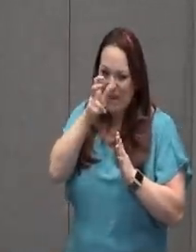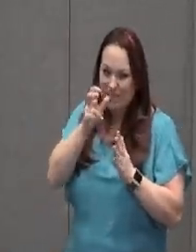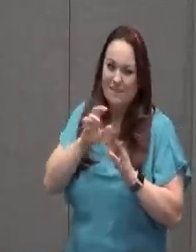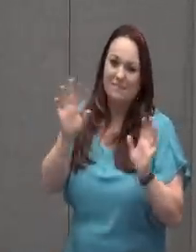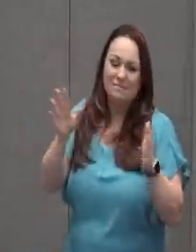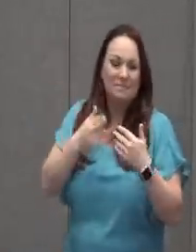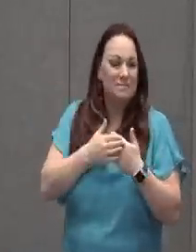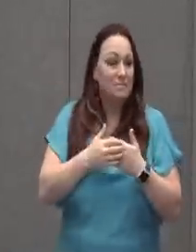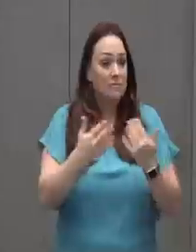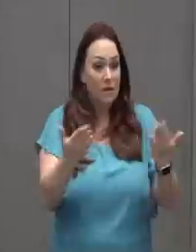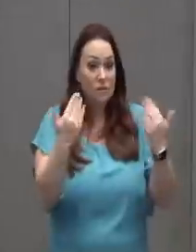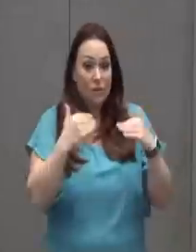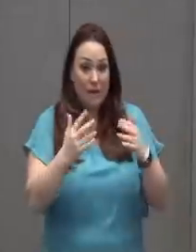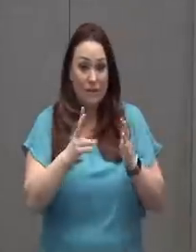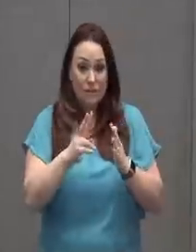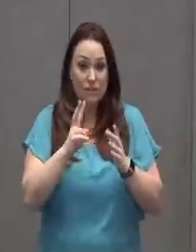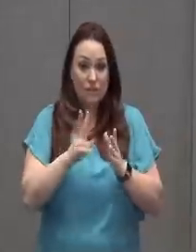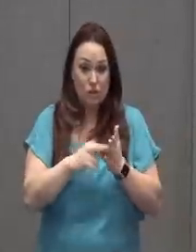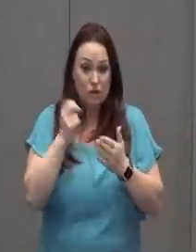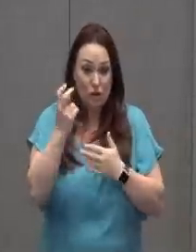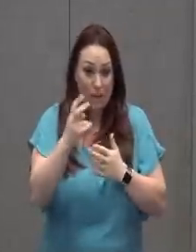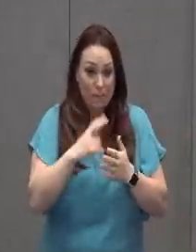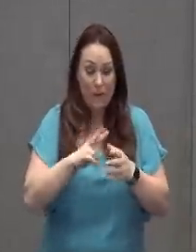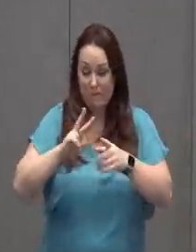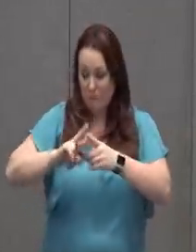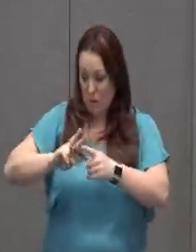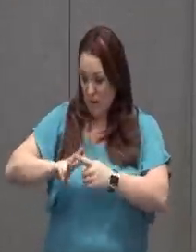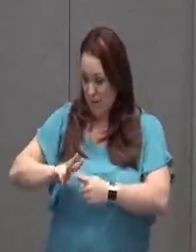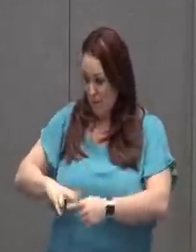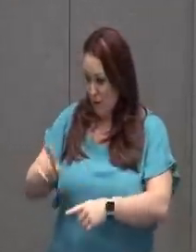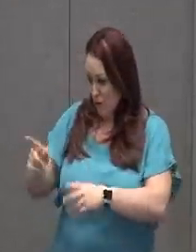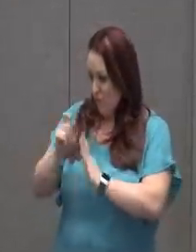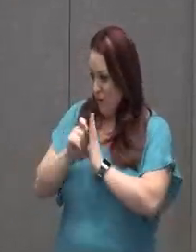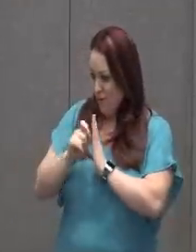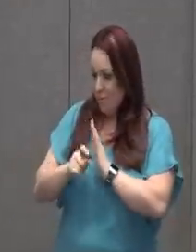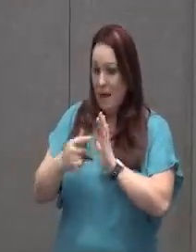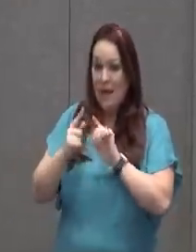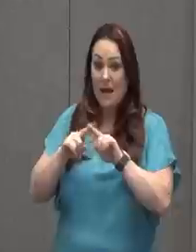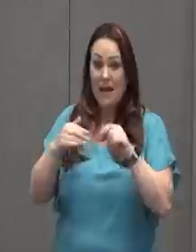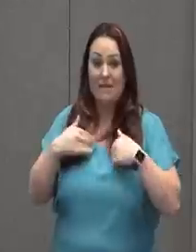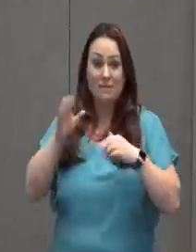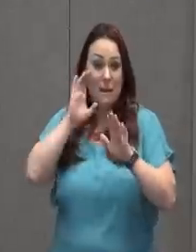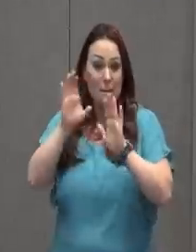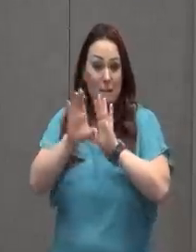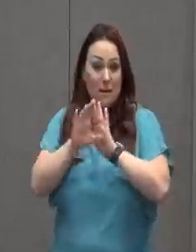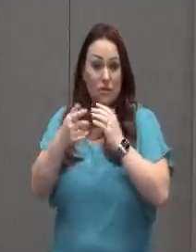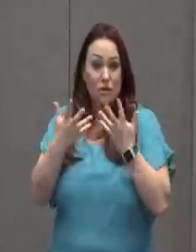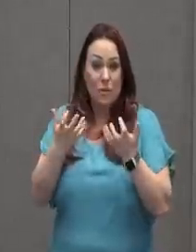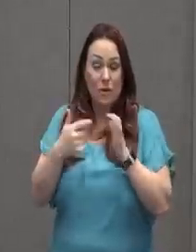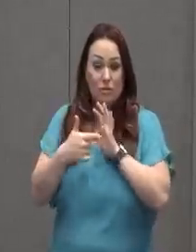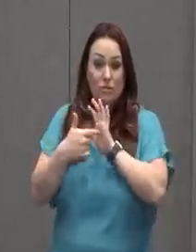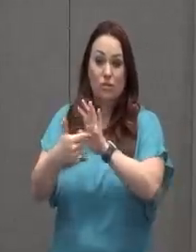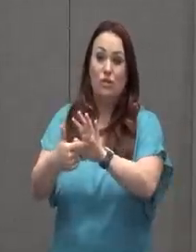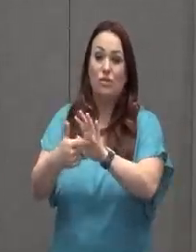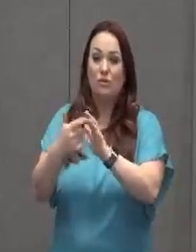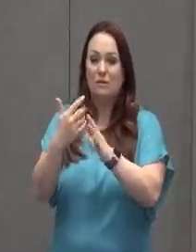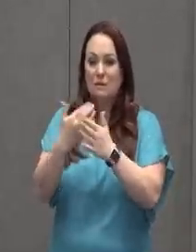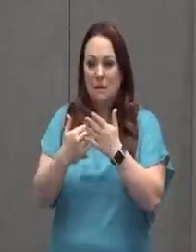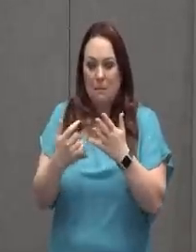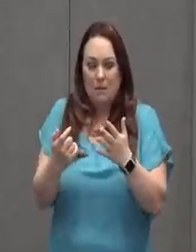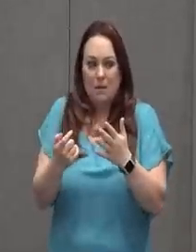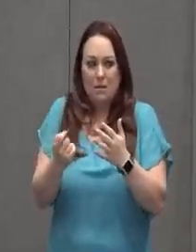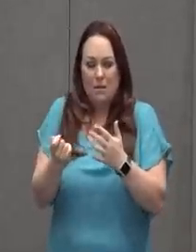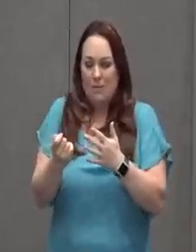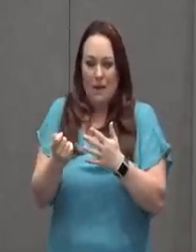I love your vocabulary that you had. And I have some pictures that I want to show you. Okay. They're kind of freaky pictures. So